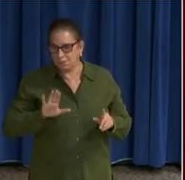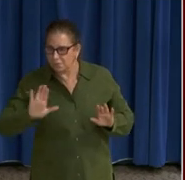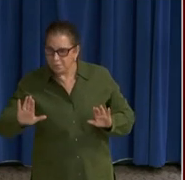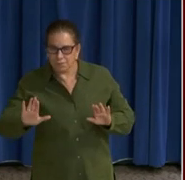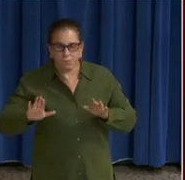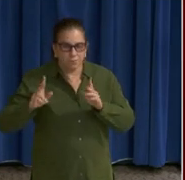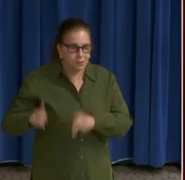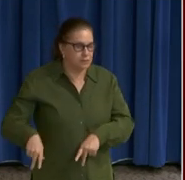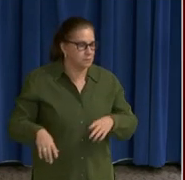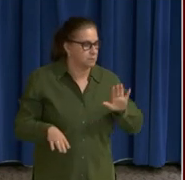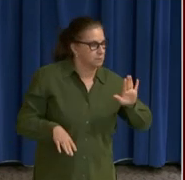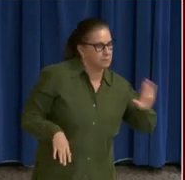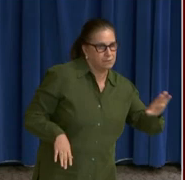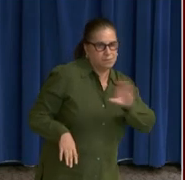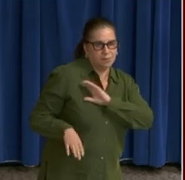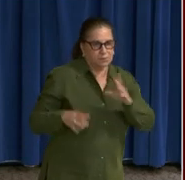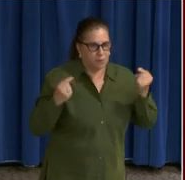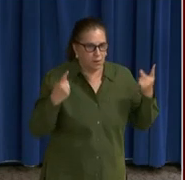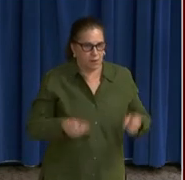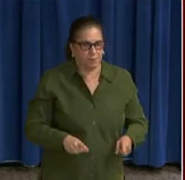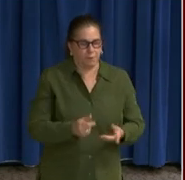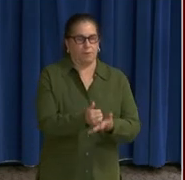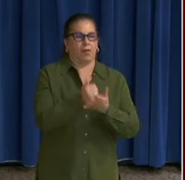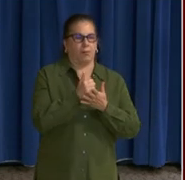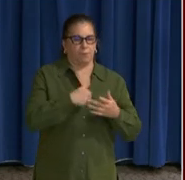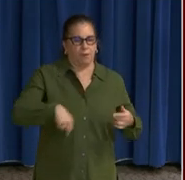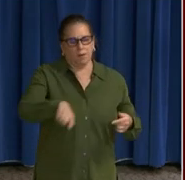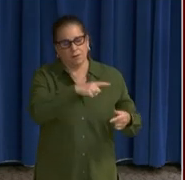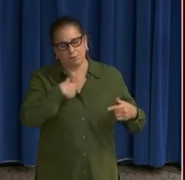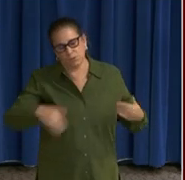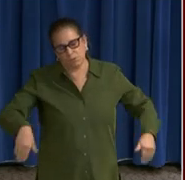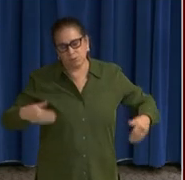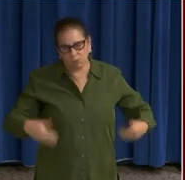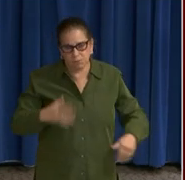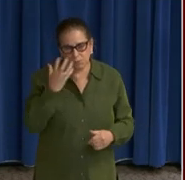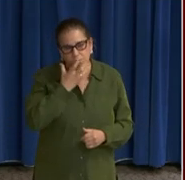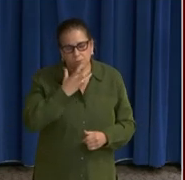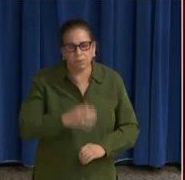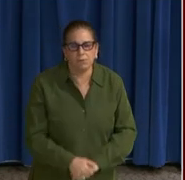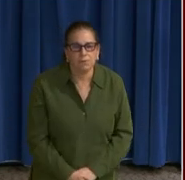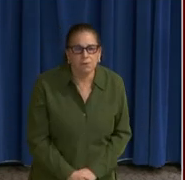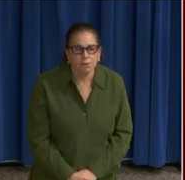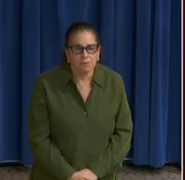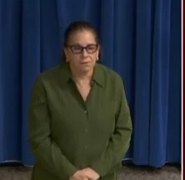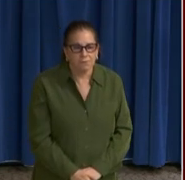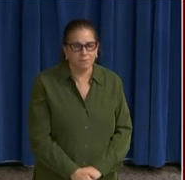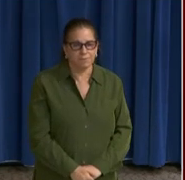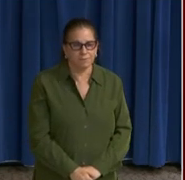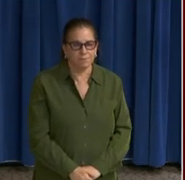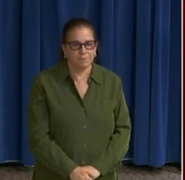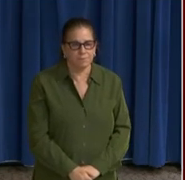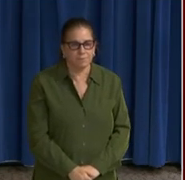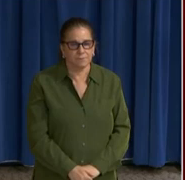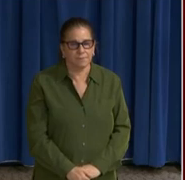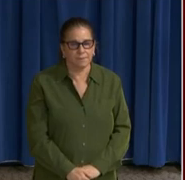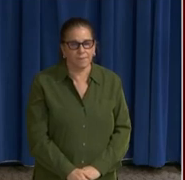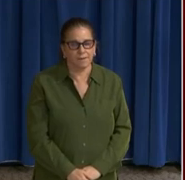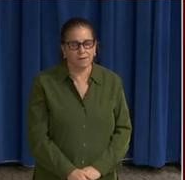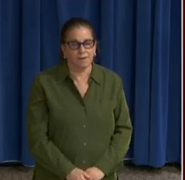say that the mother of Mr. Kay, his next of kin, has been offered